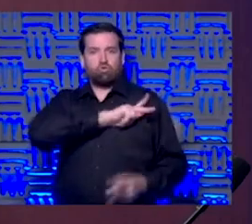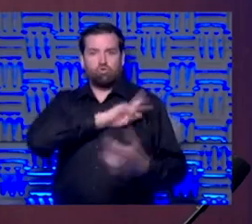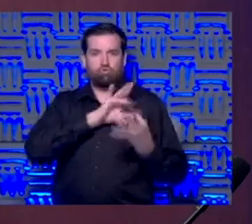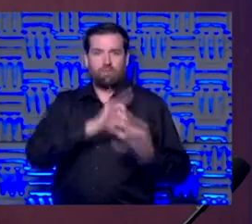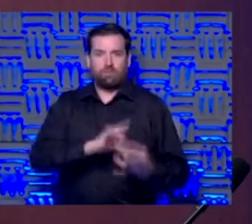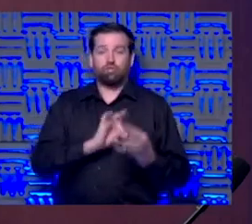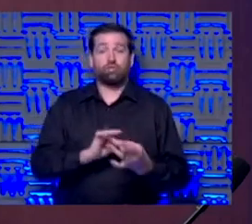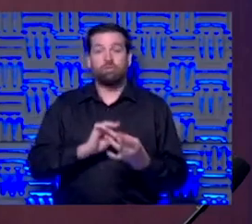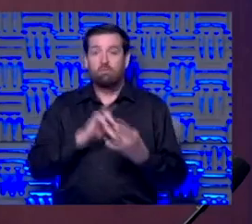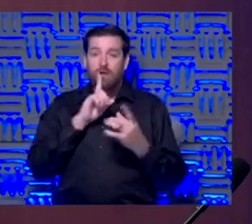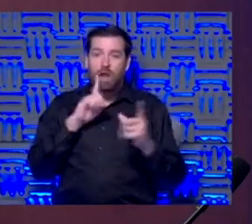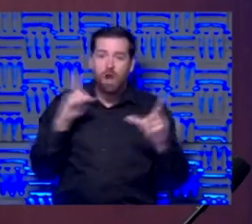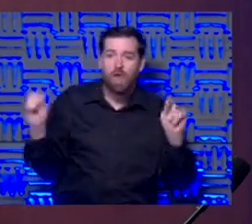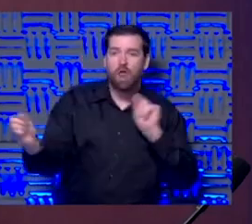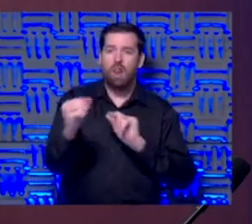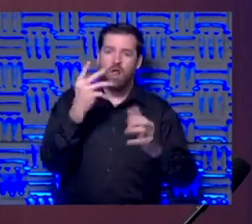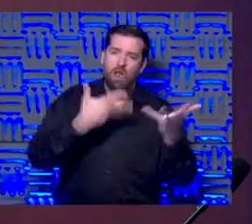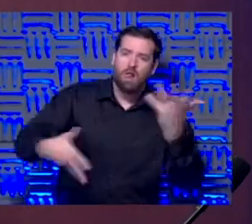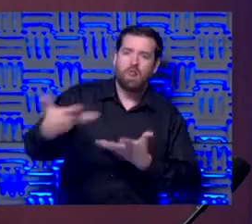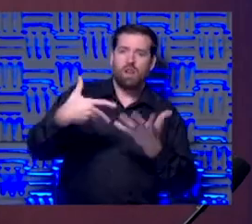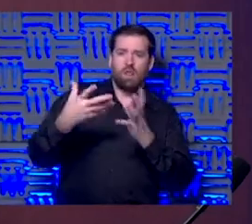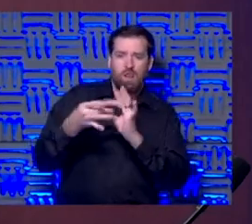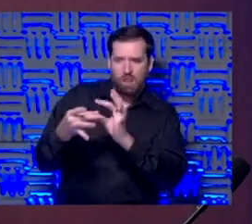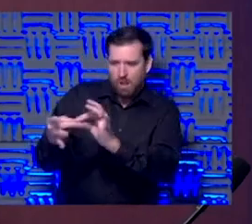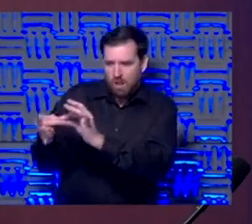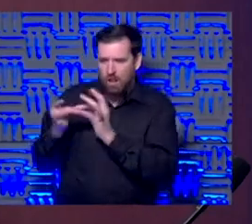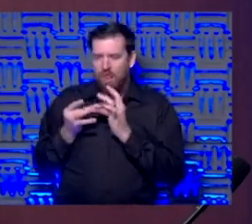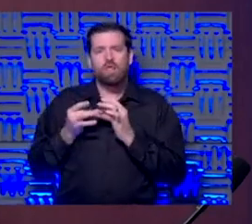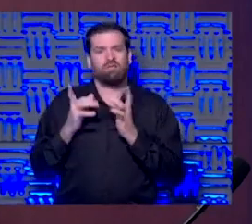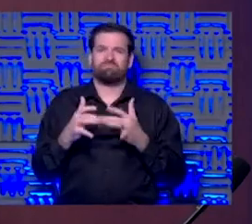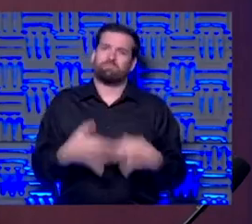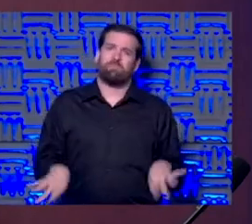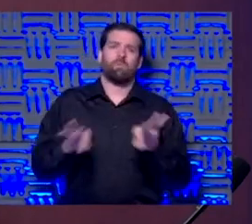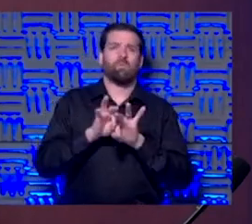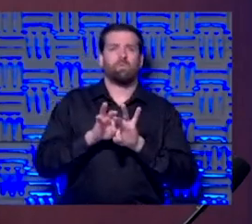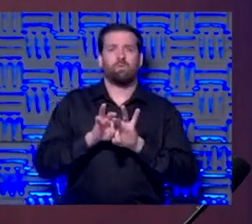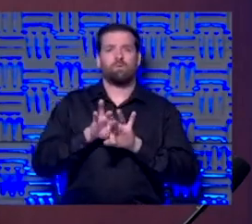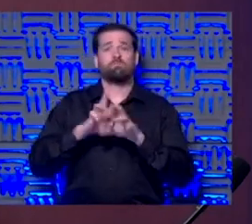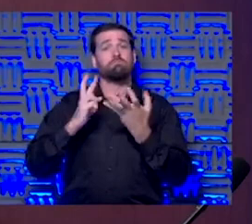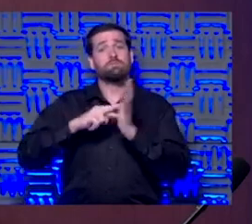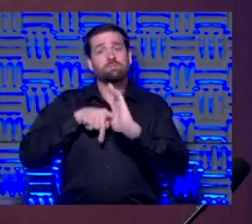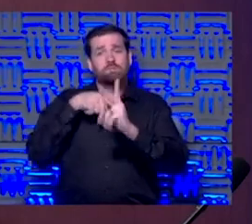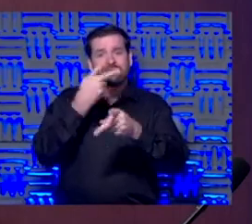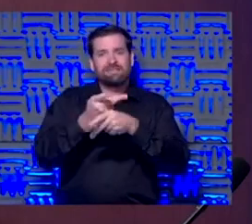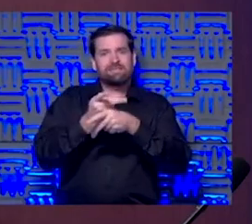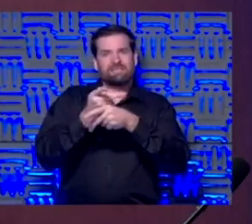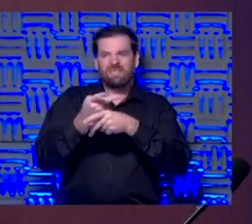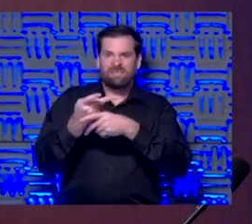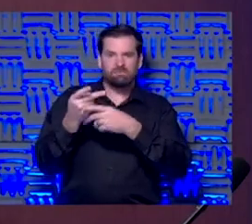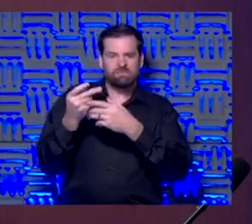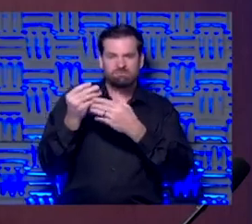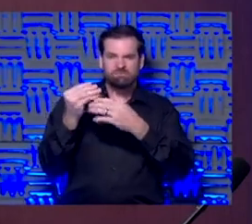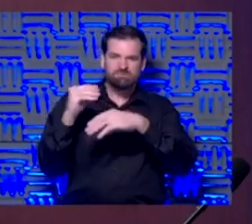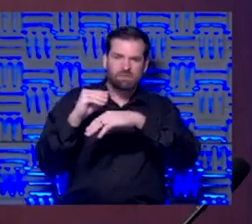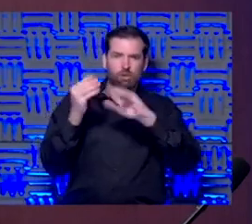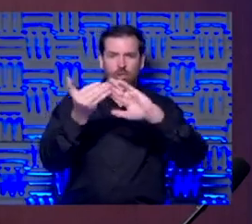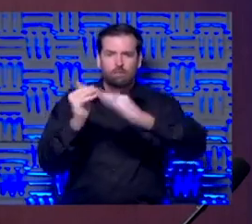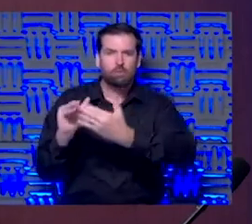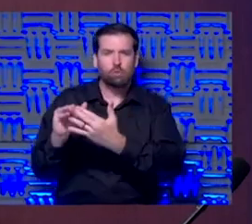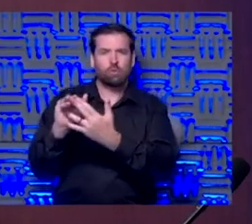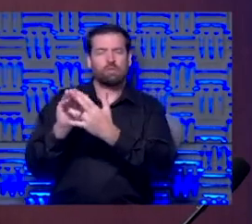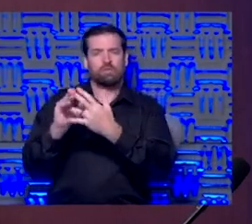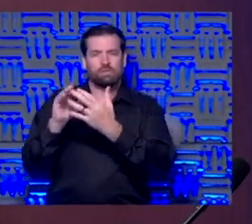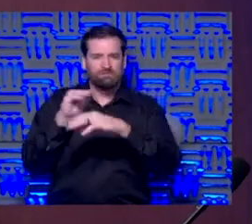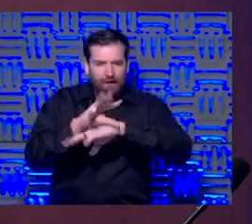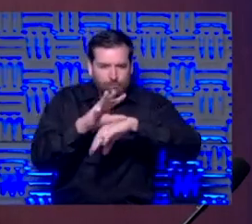County. So knowing that, we've kept our community you know, liaisons and advisors extremely